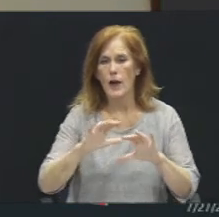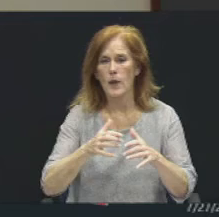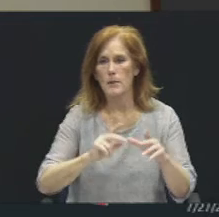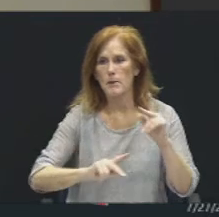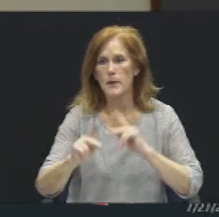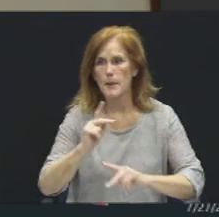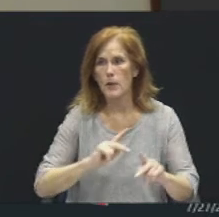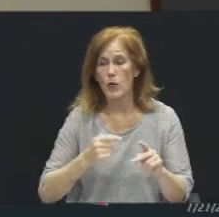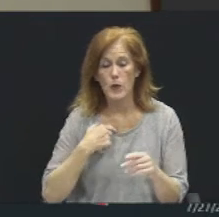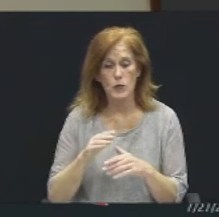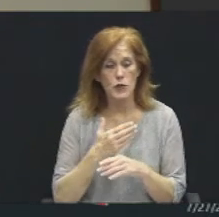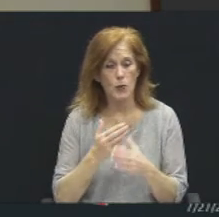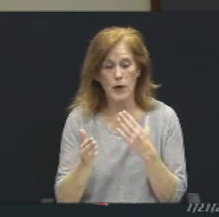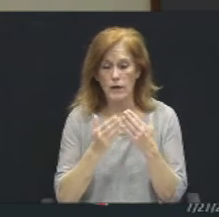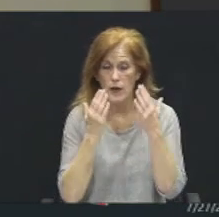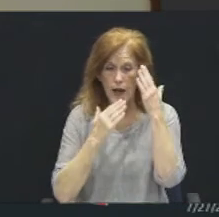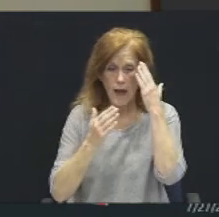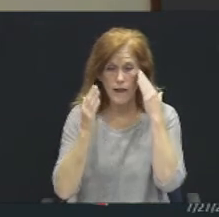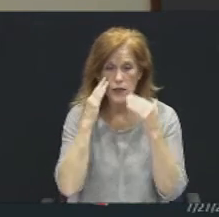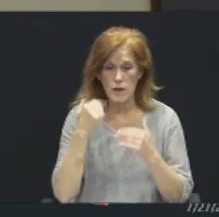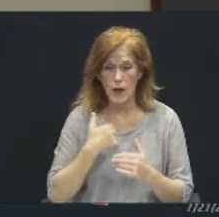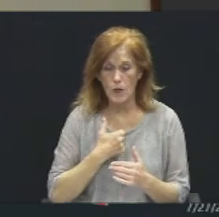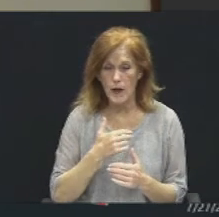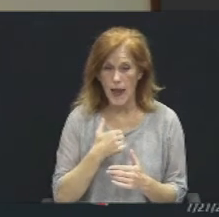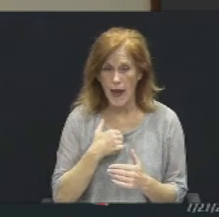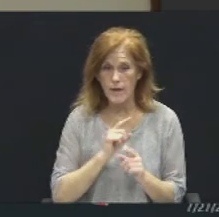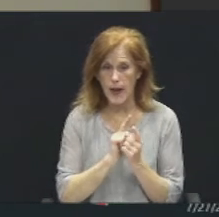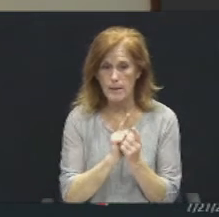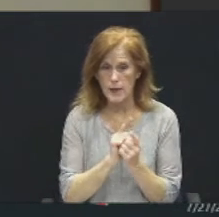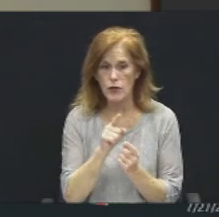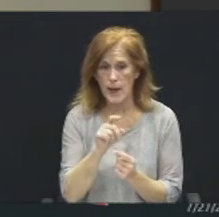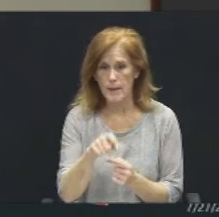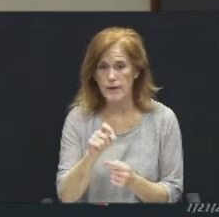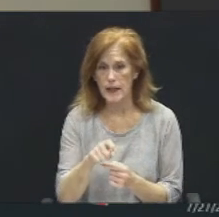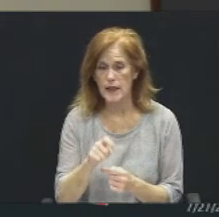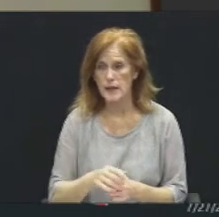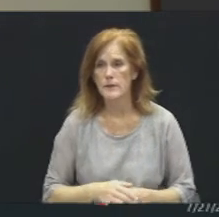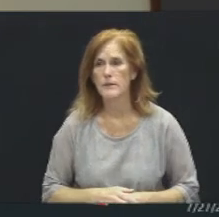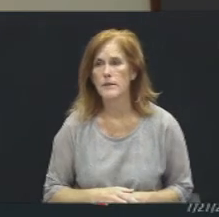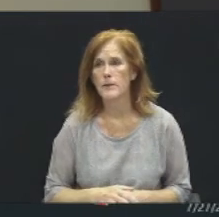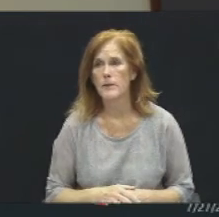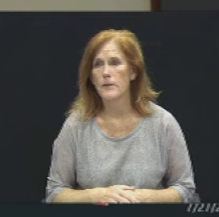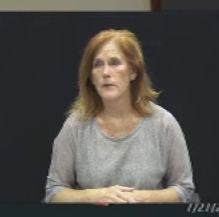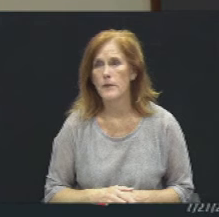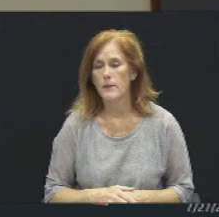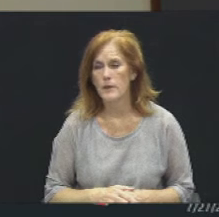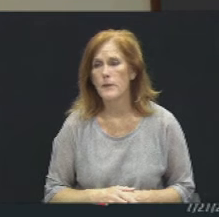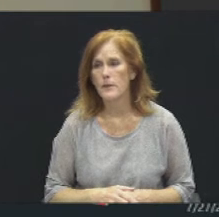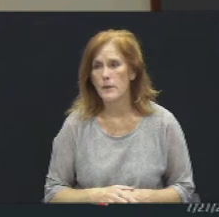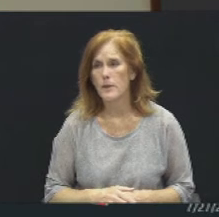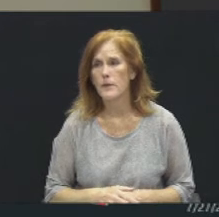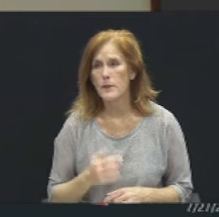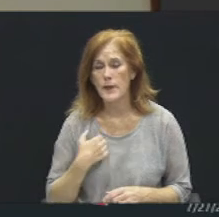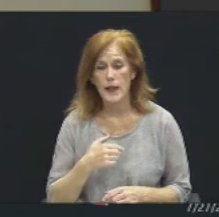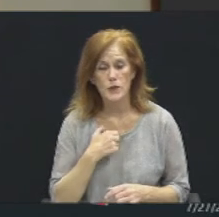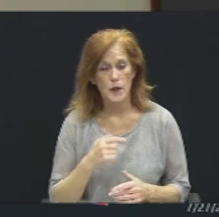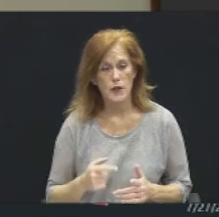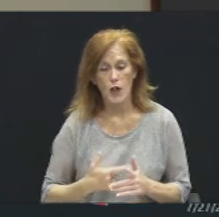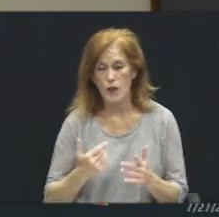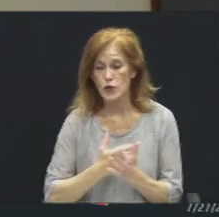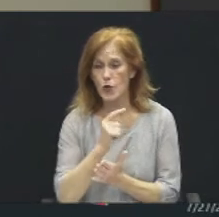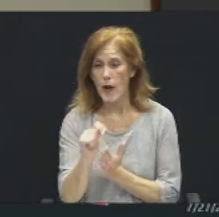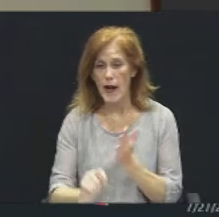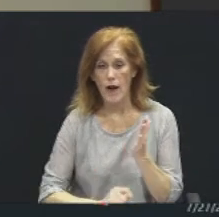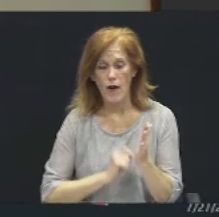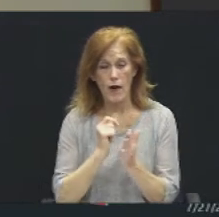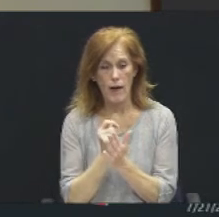we will share whatever knowledge that we have and kind of mentor them as we're moving into this new era of